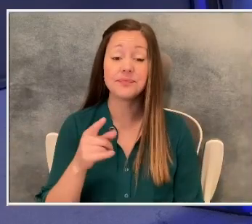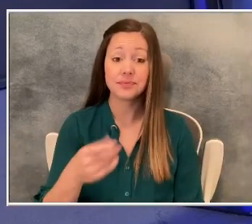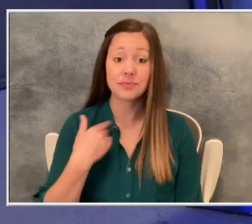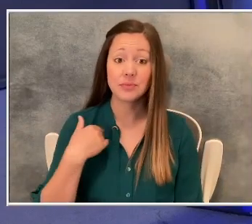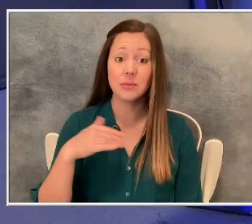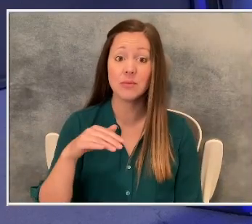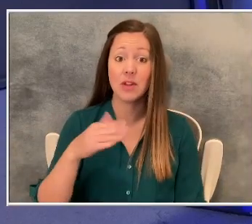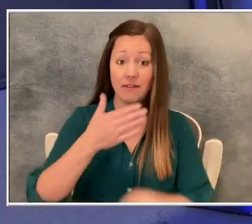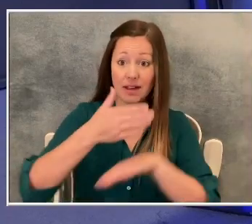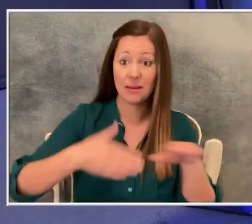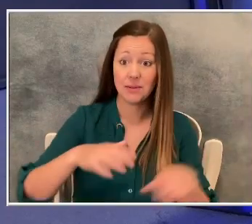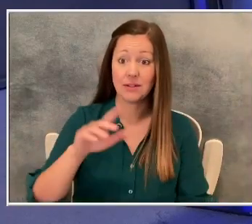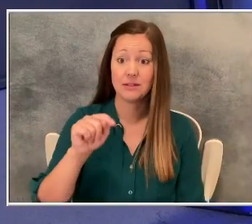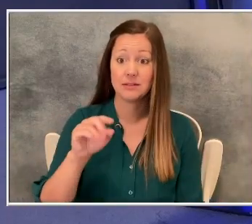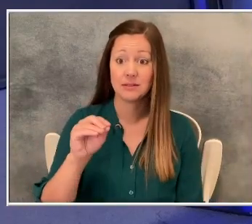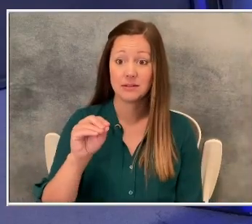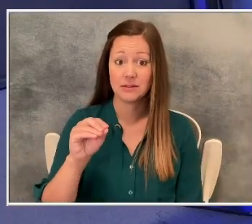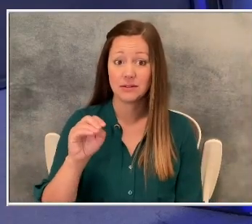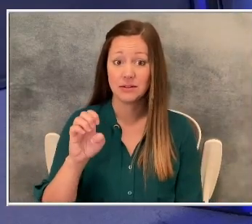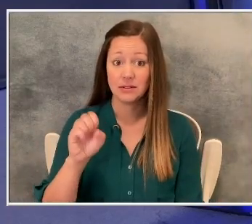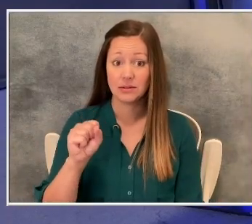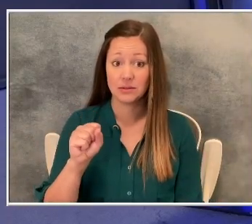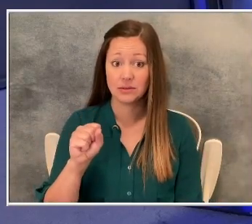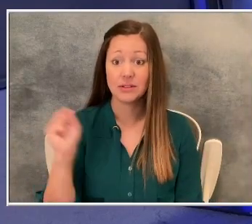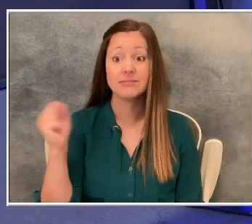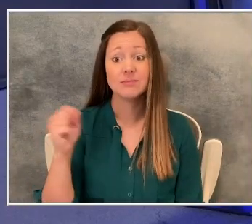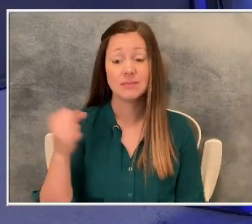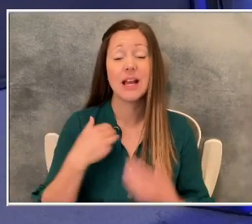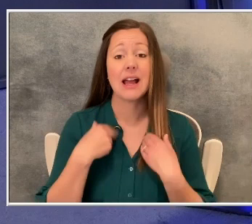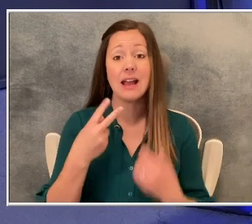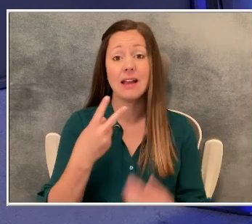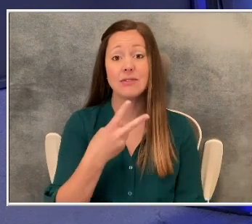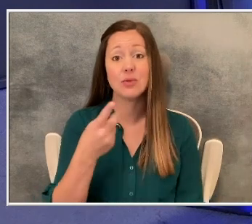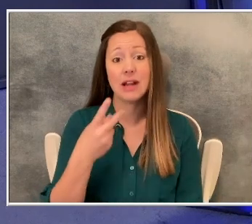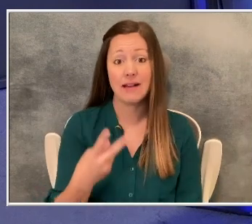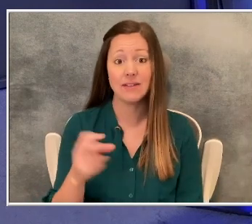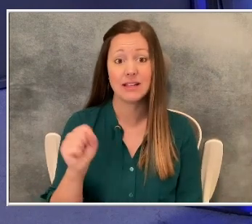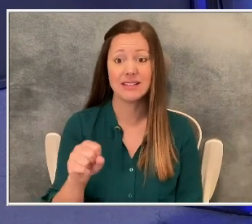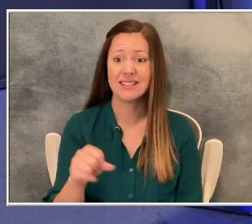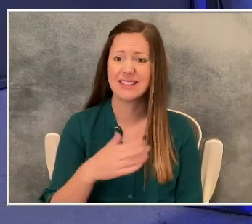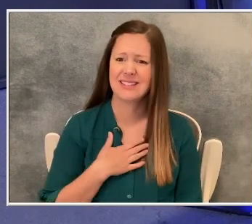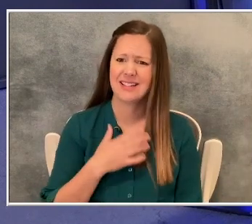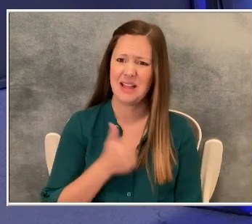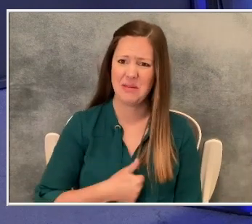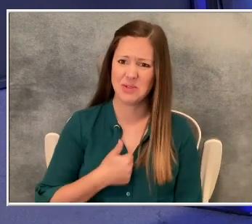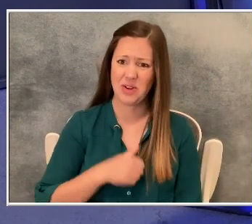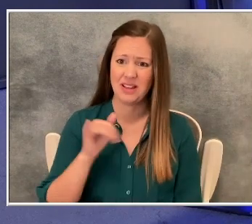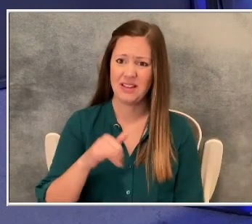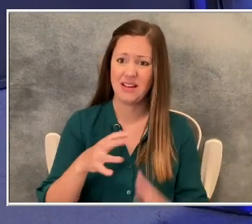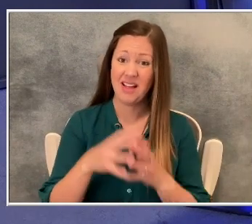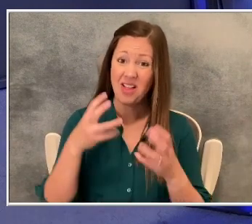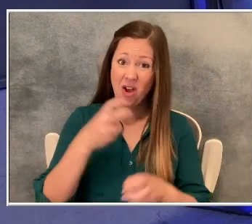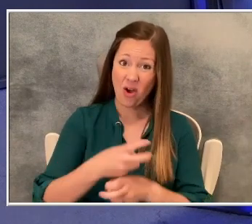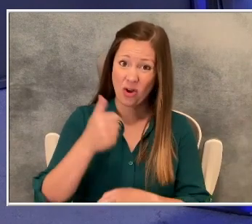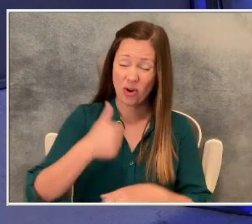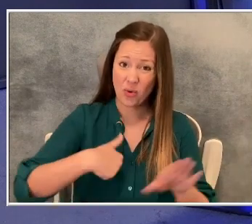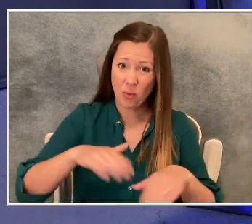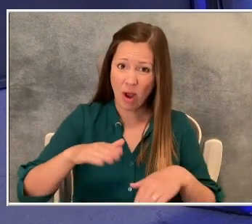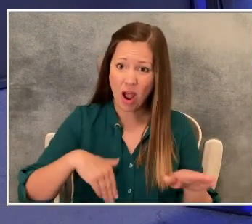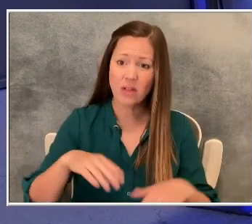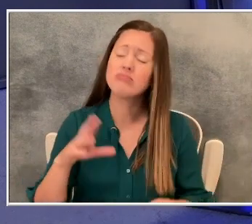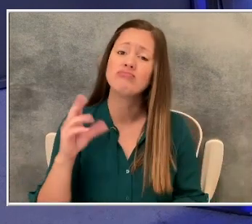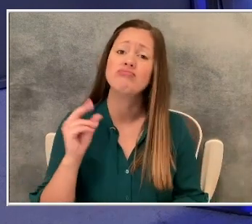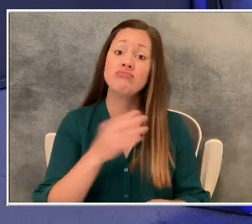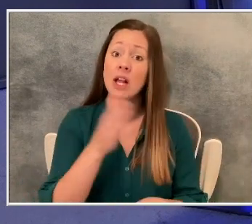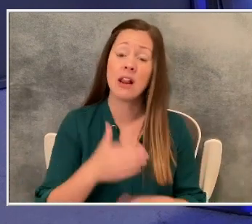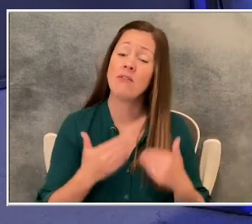do. I have 2.5. I am sorry to hear that. Yeah, I do. It's a little harder to walk and do things. No. You're okay? I've never had a problem.